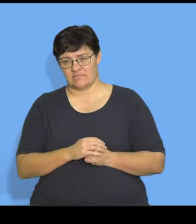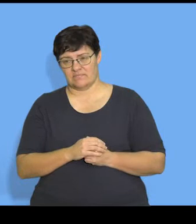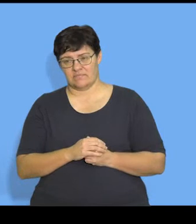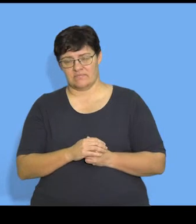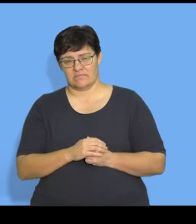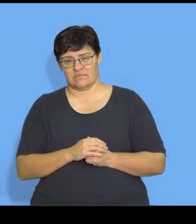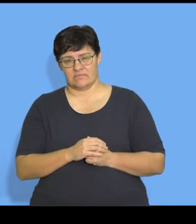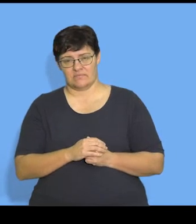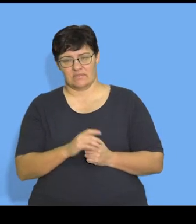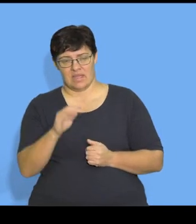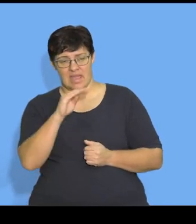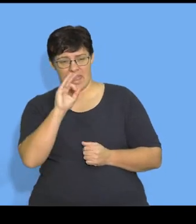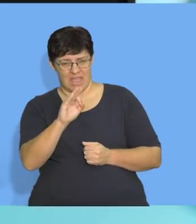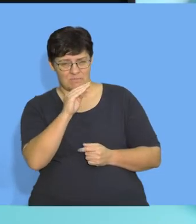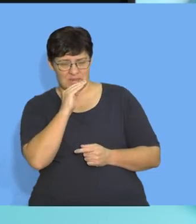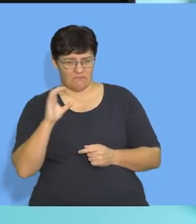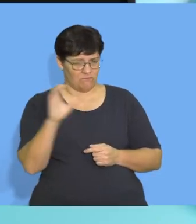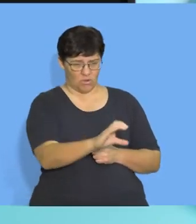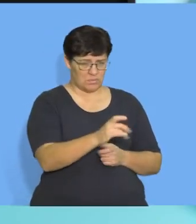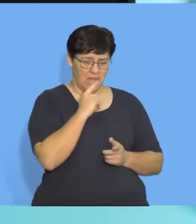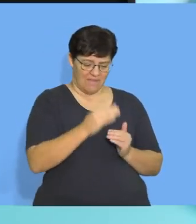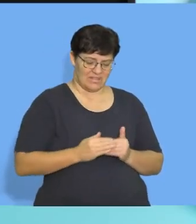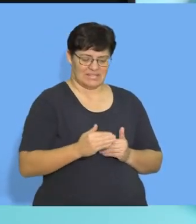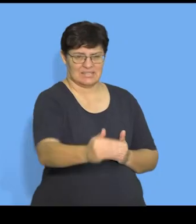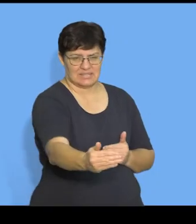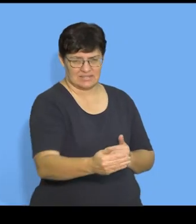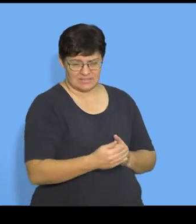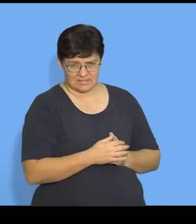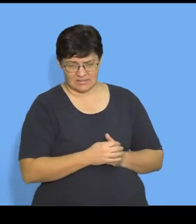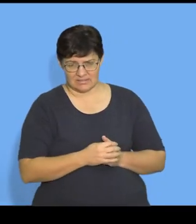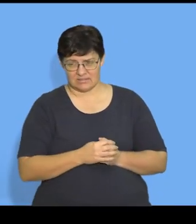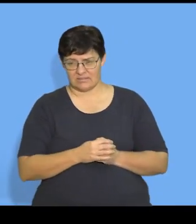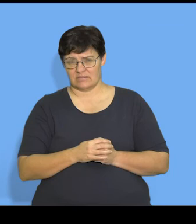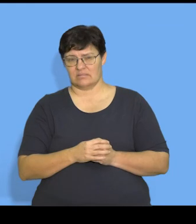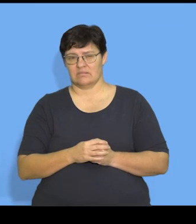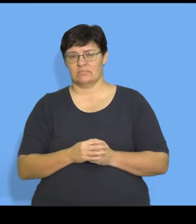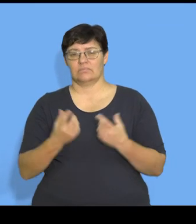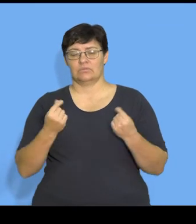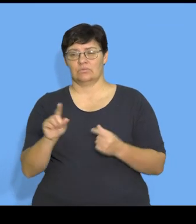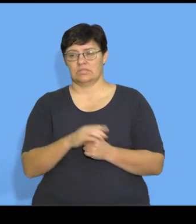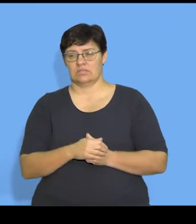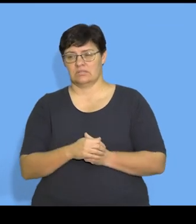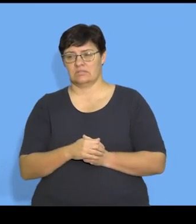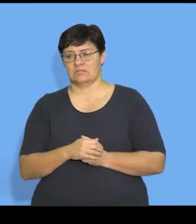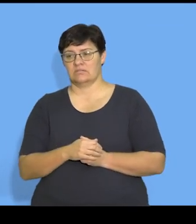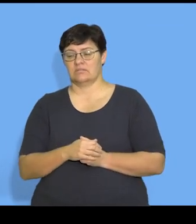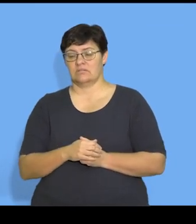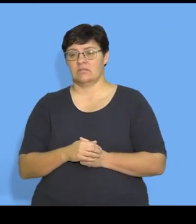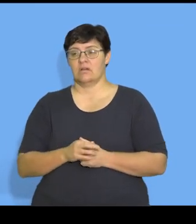means force. I've got a distance here. Okay. So I'm going to go, her